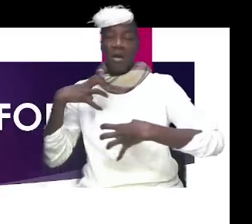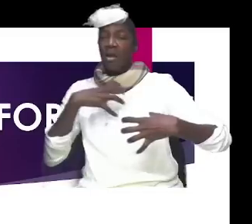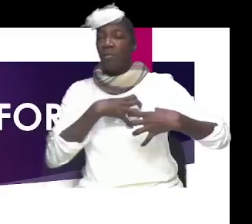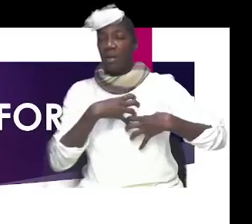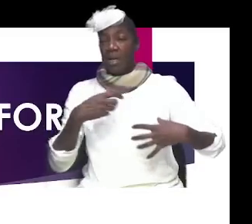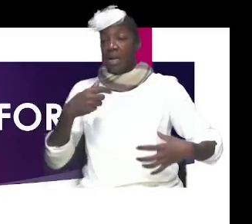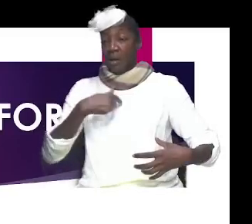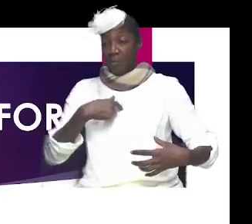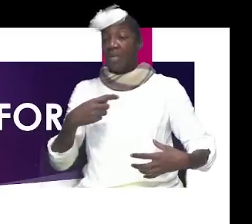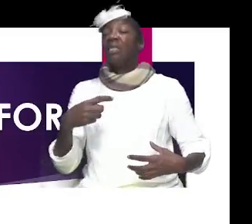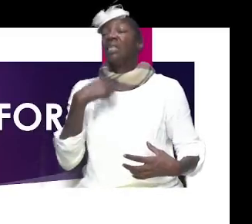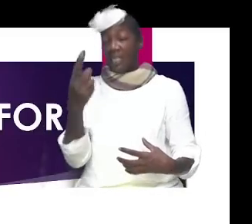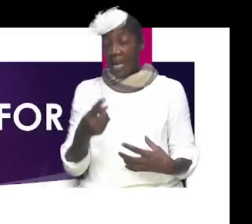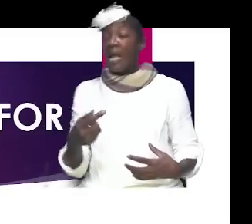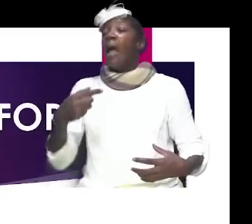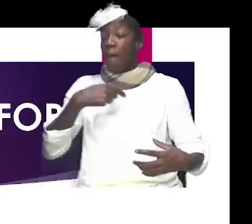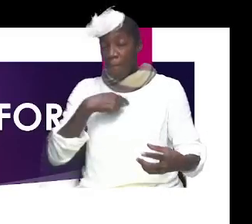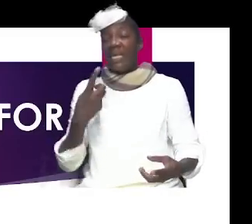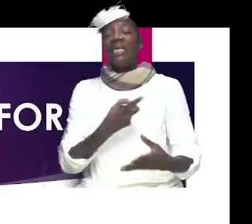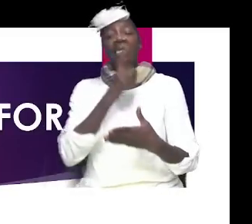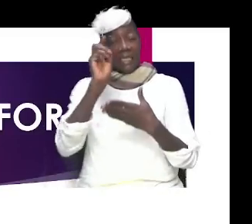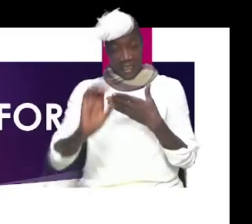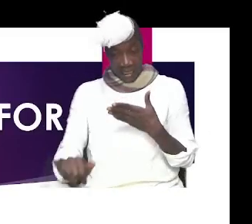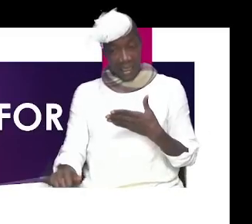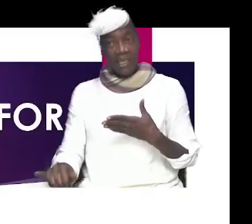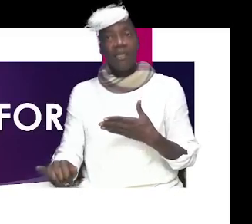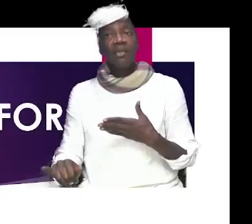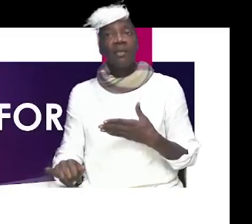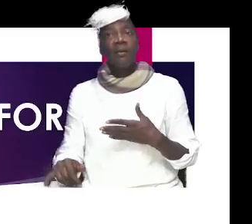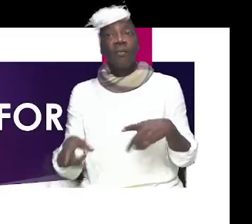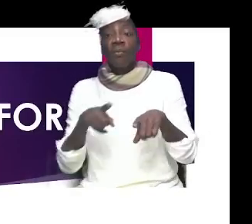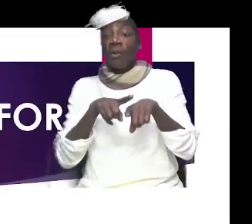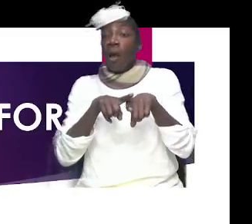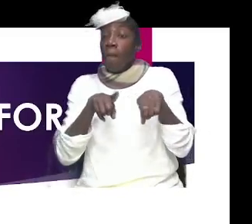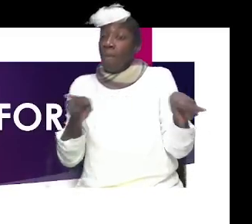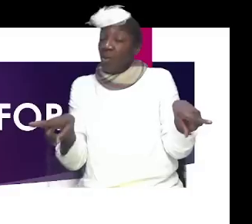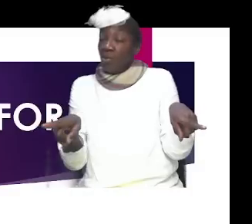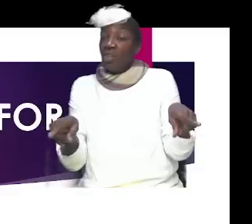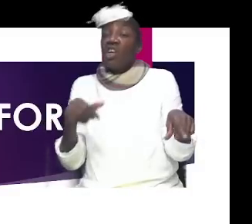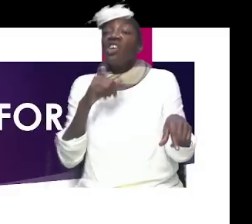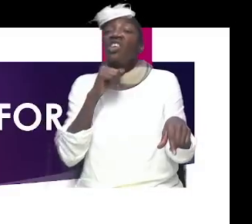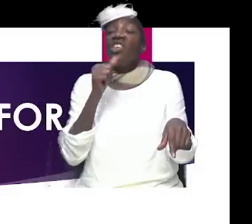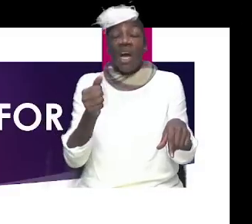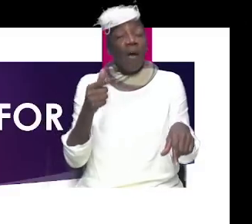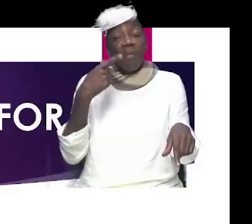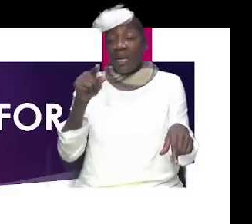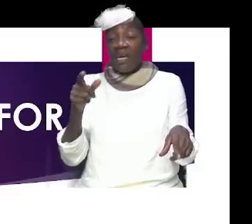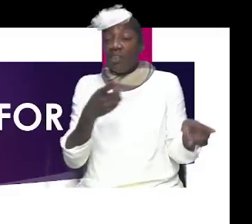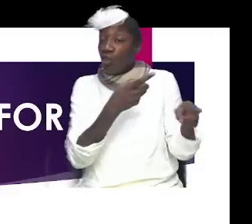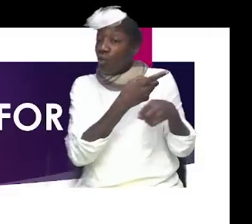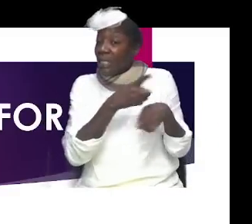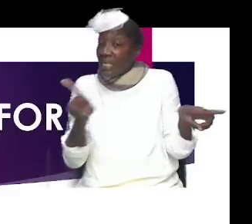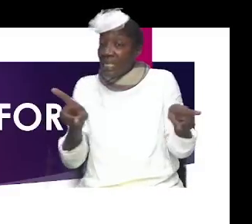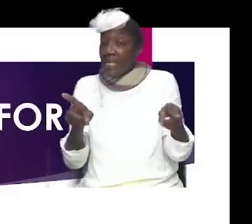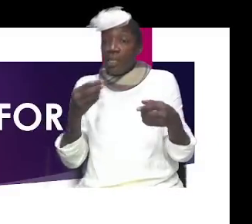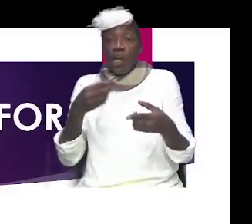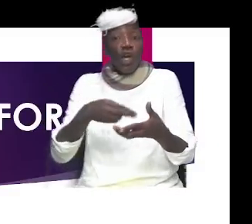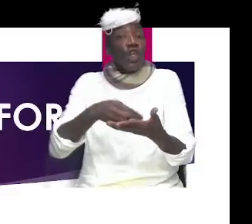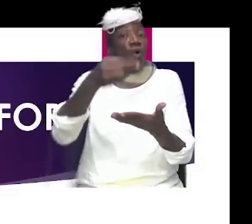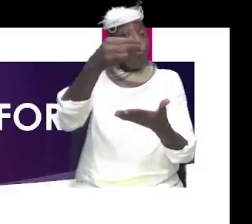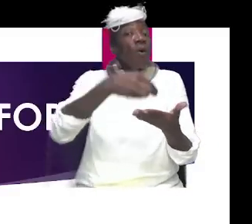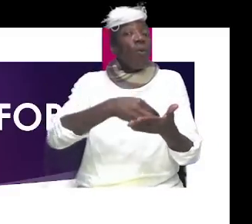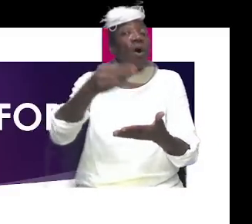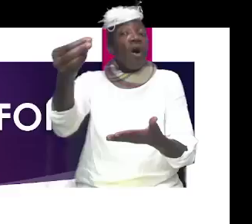is not the fact that we do it that we are going to be rewarded for, that by itself. No, but if we do it